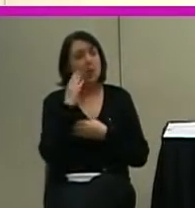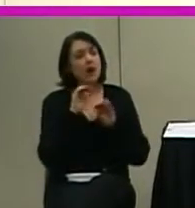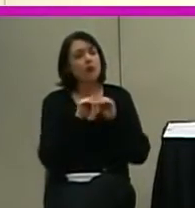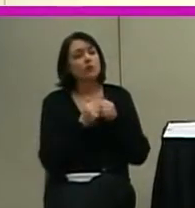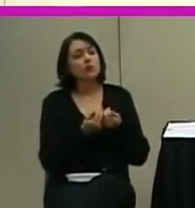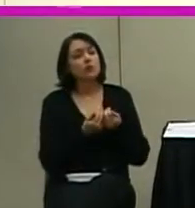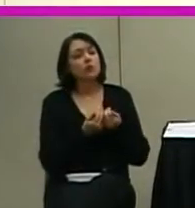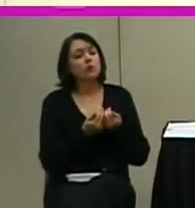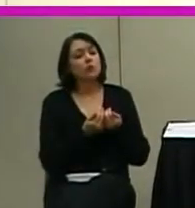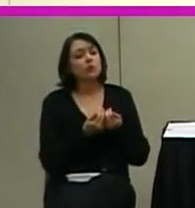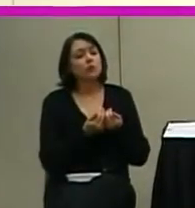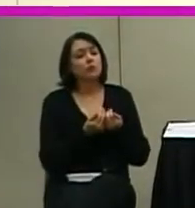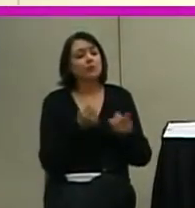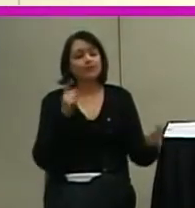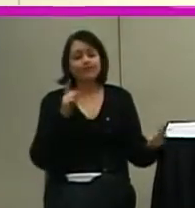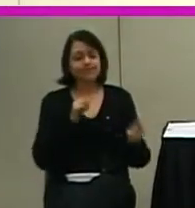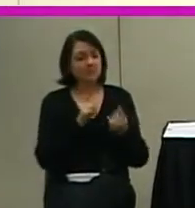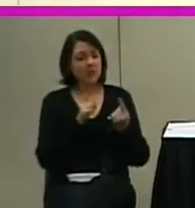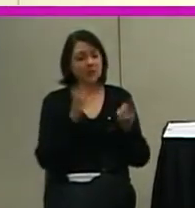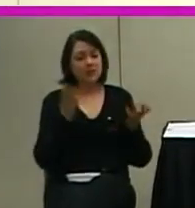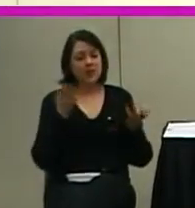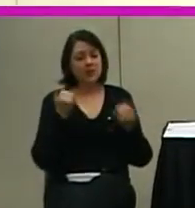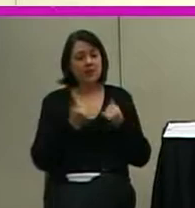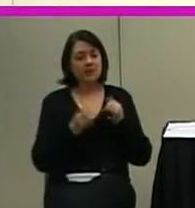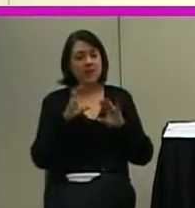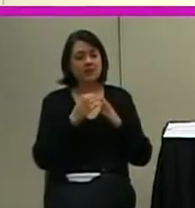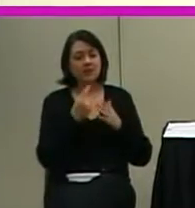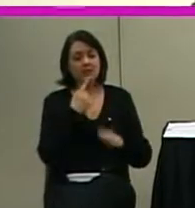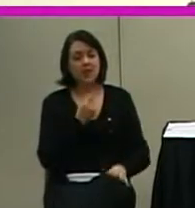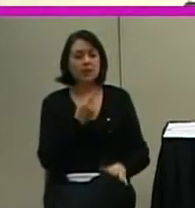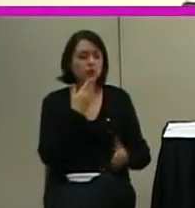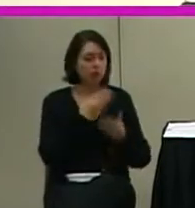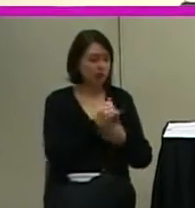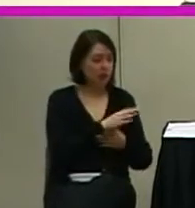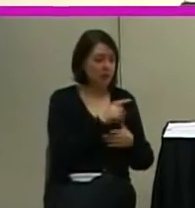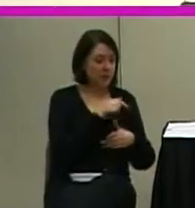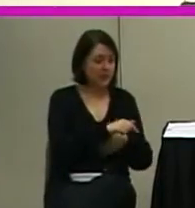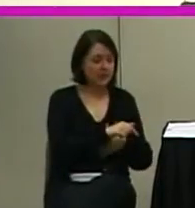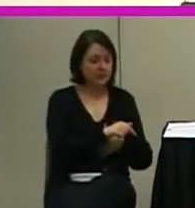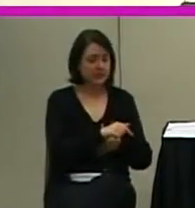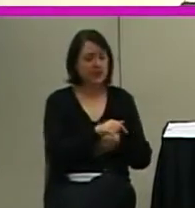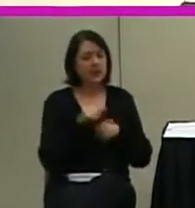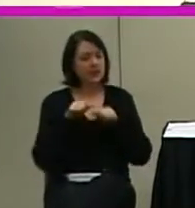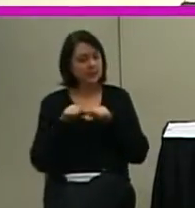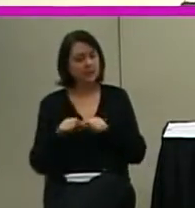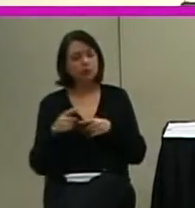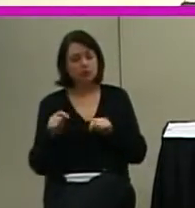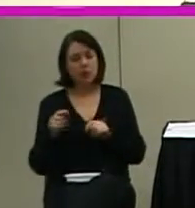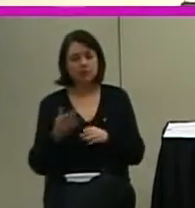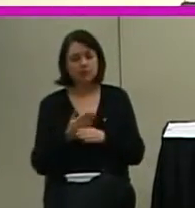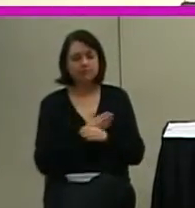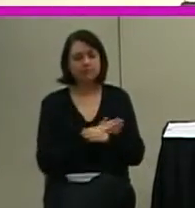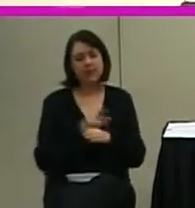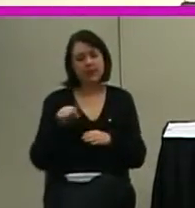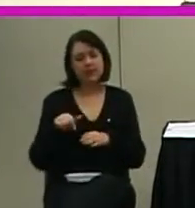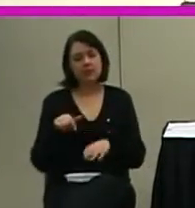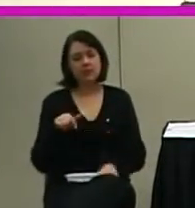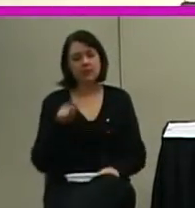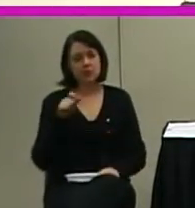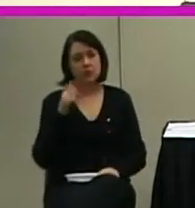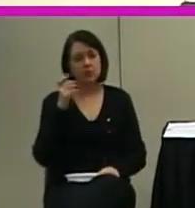to have someone come up to you at the end of class and say to them, good job on this, what could you do better on that? In other words, you have to know how